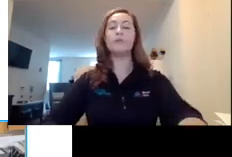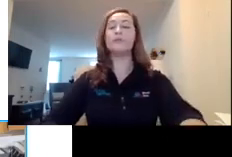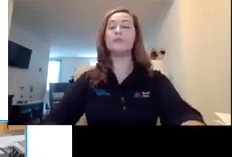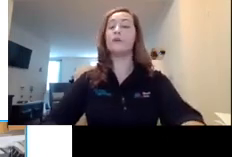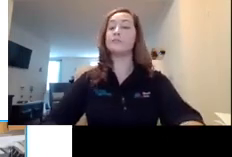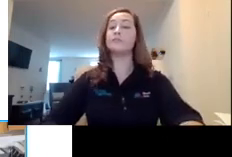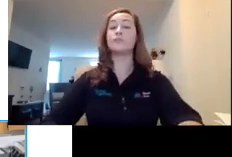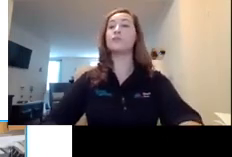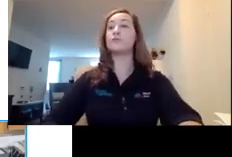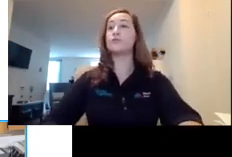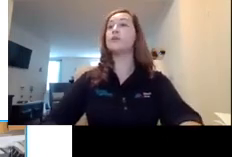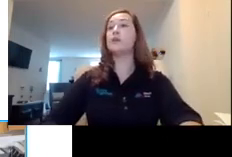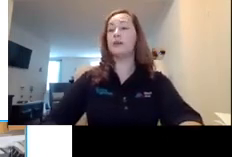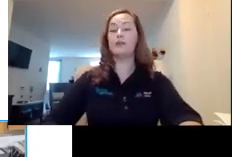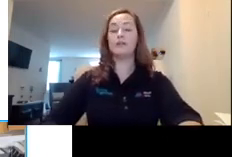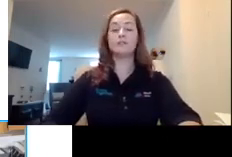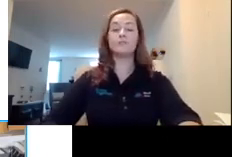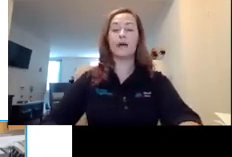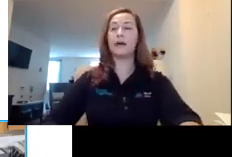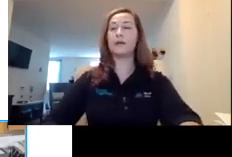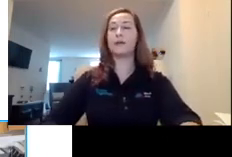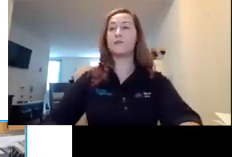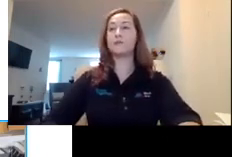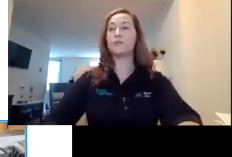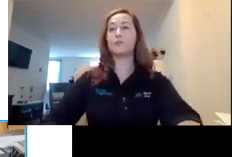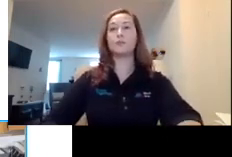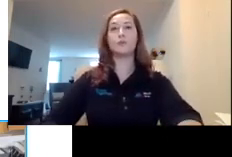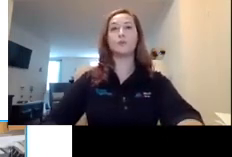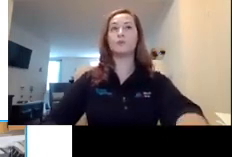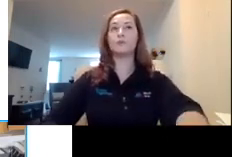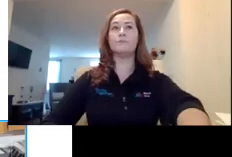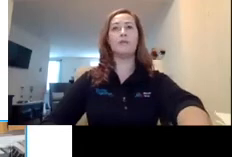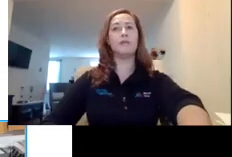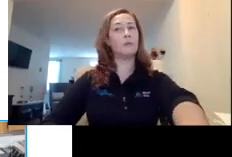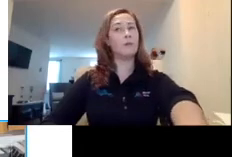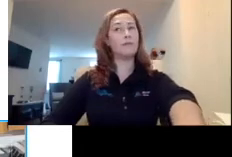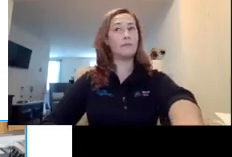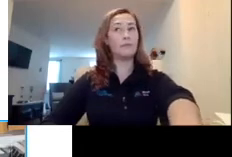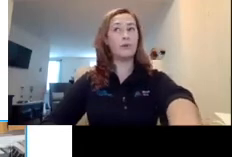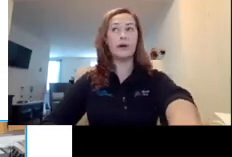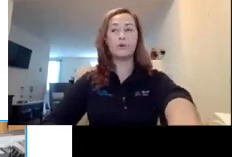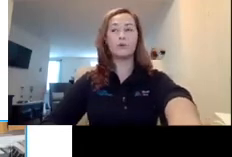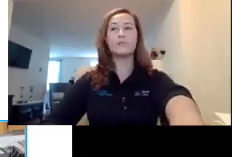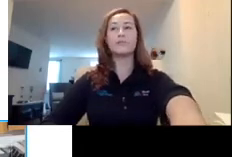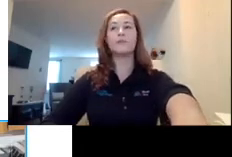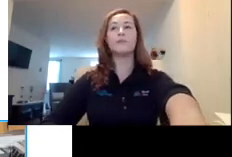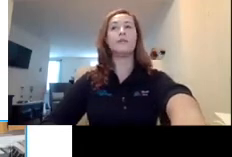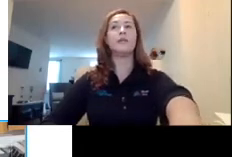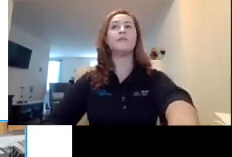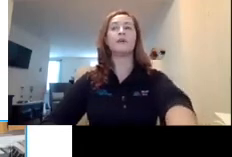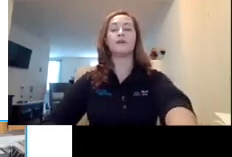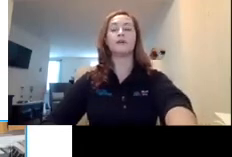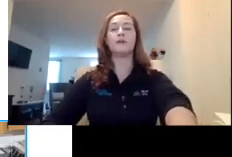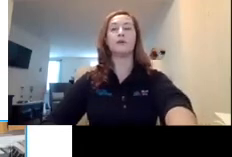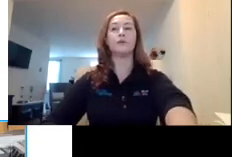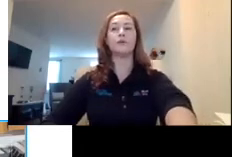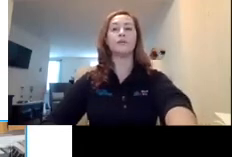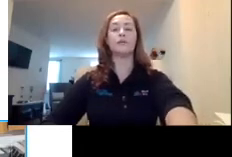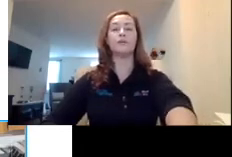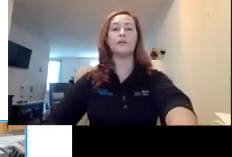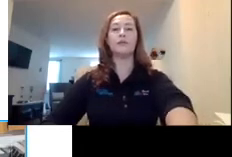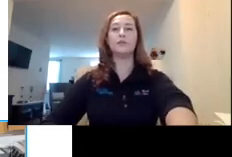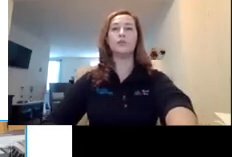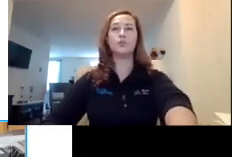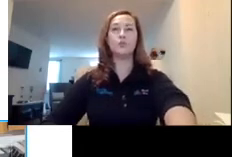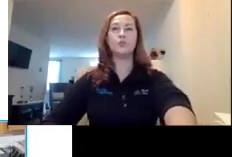now with the COVID surge, it's back to a minimum of 4 hours, I believe, and